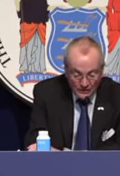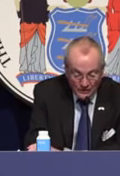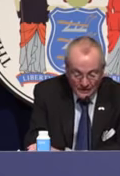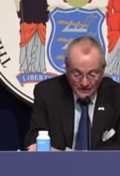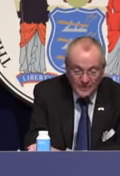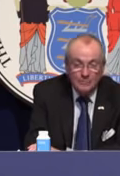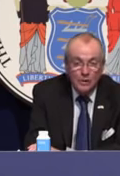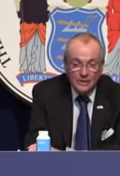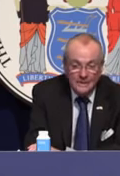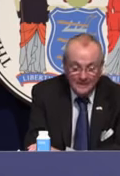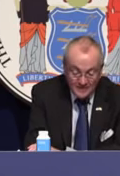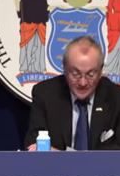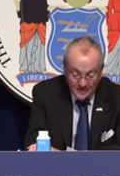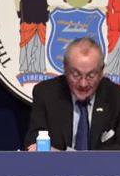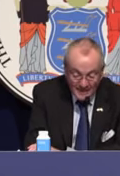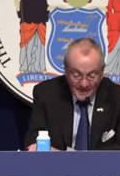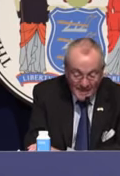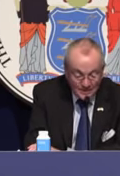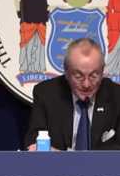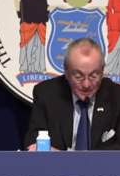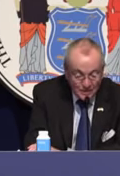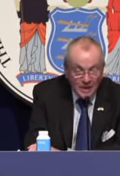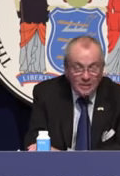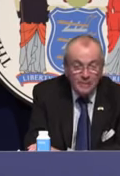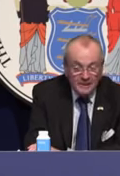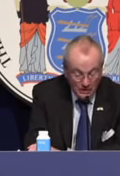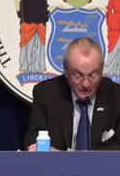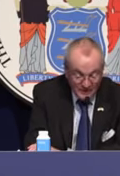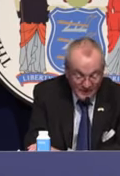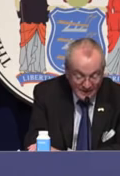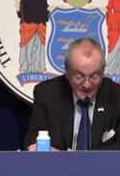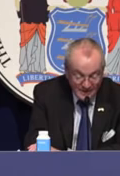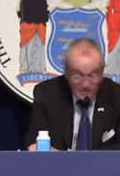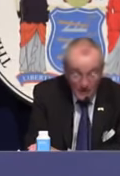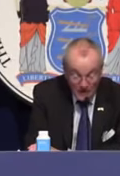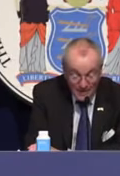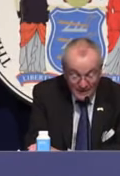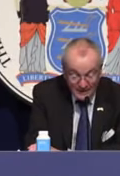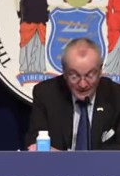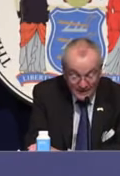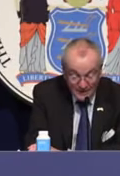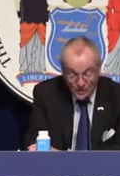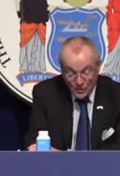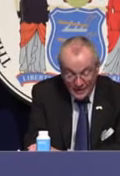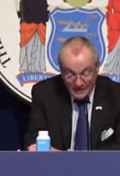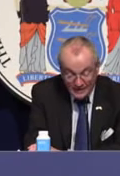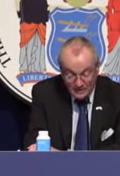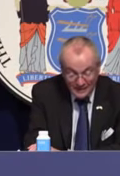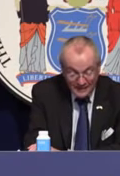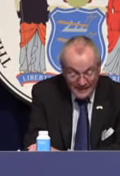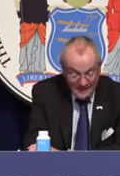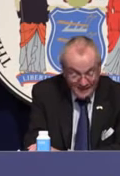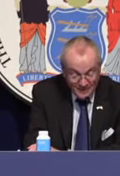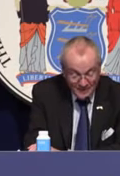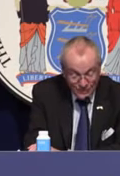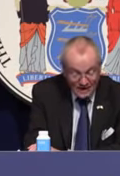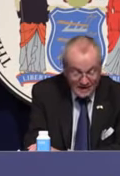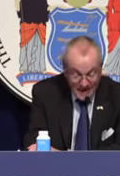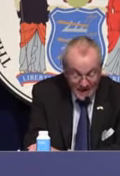from Cresskill in Bergen County. EMT Sean Pandolfi and paramedic Joanne